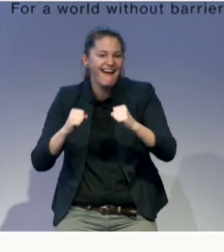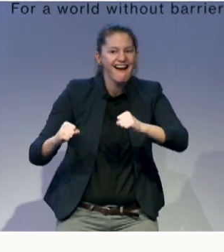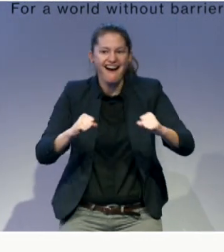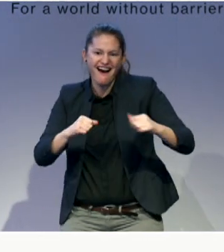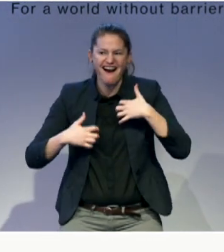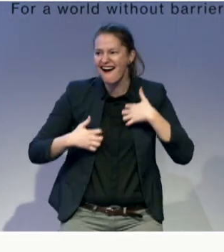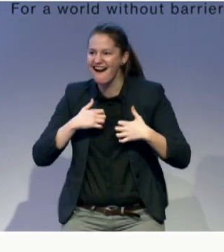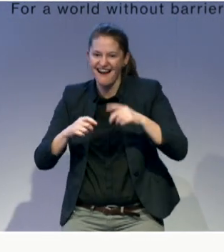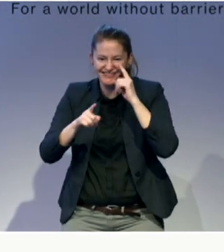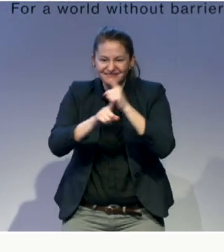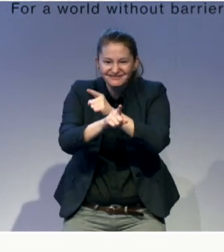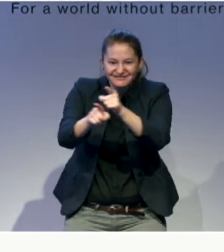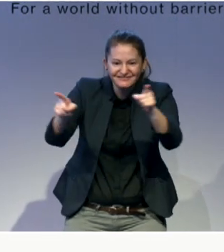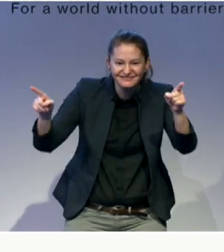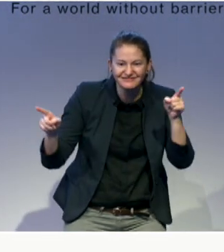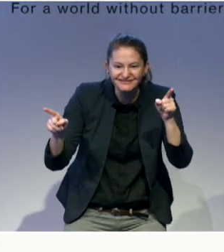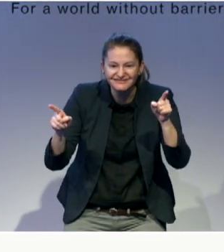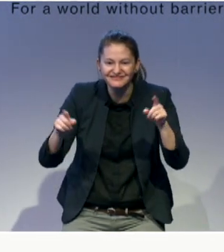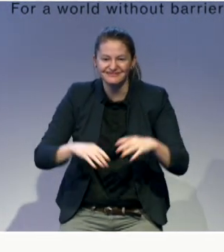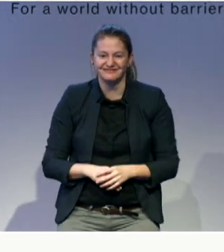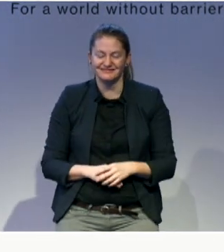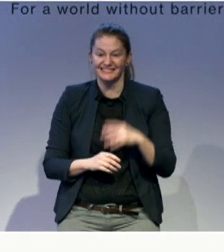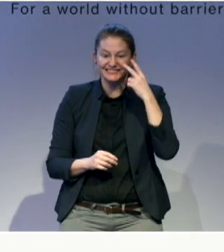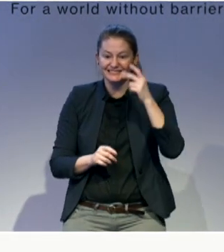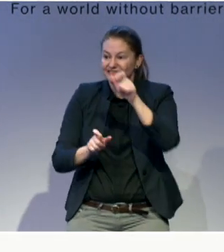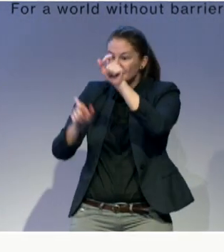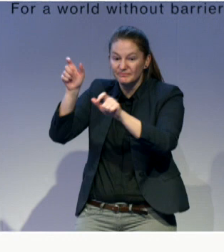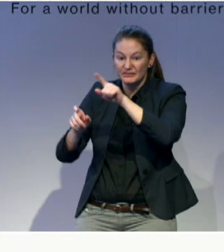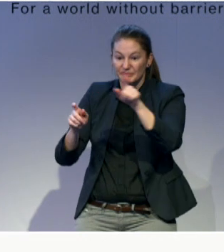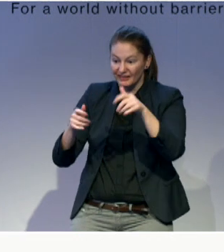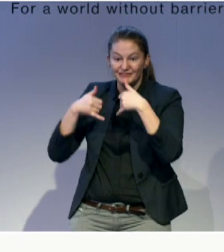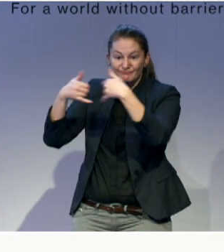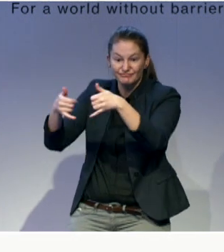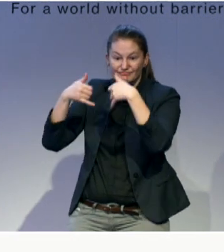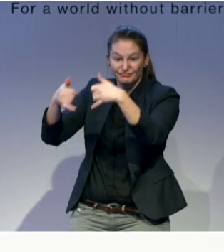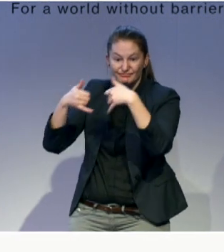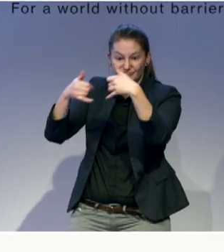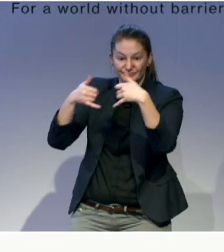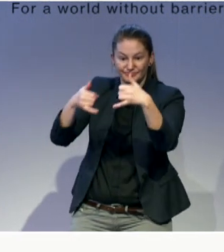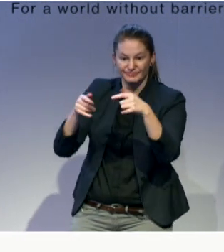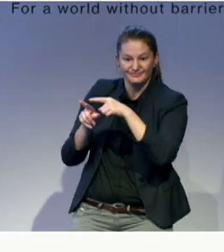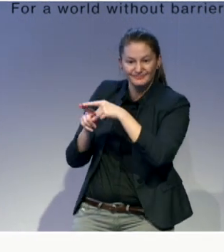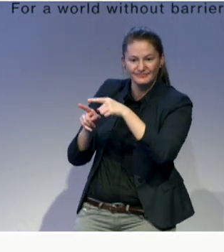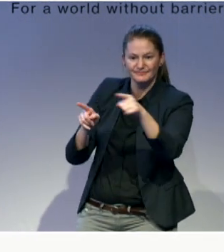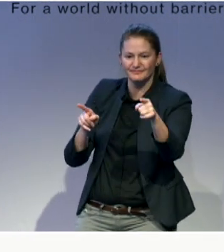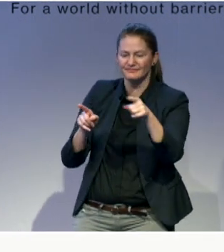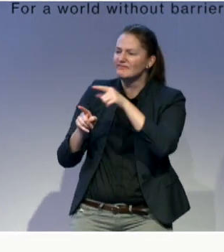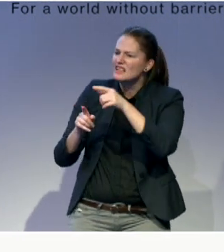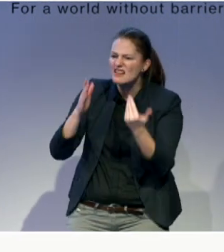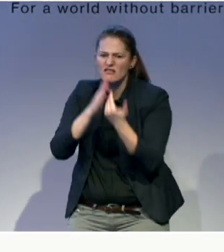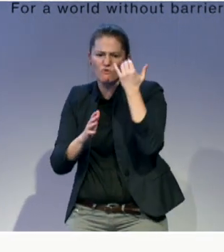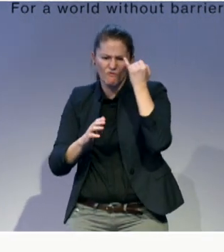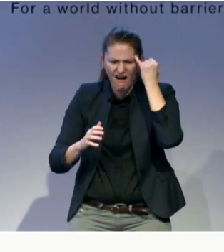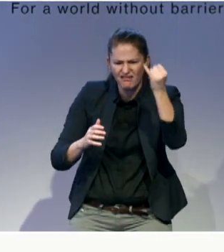how fantastic and amazing things our innovators have done, and